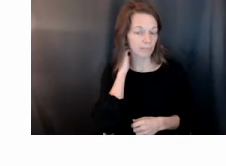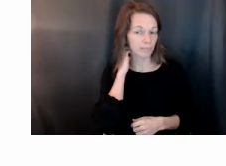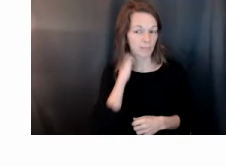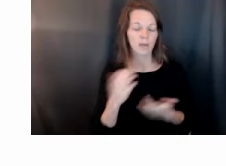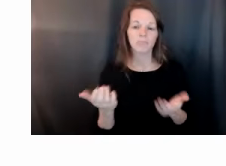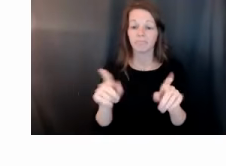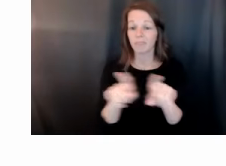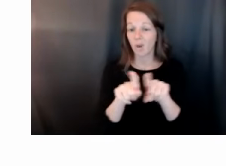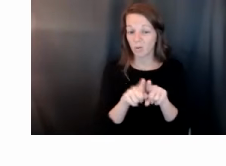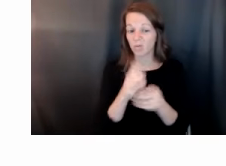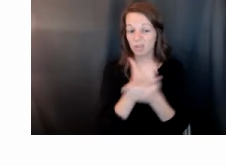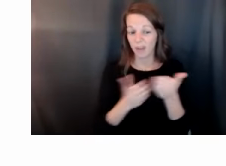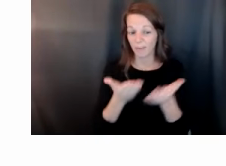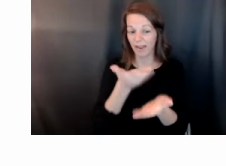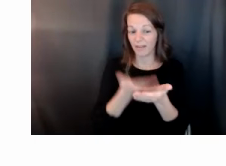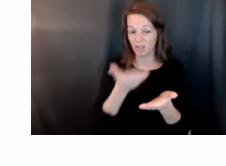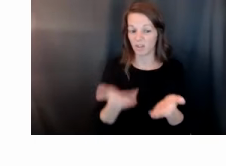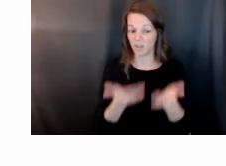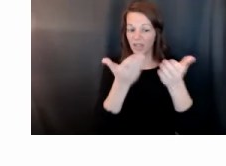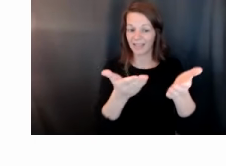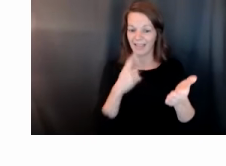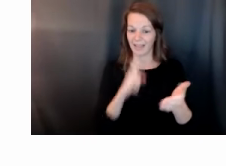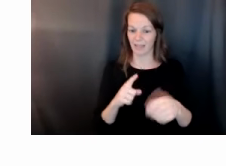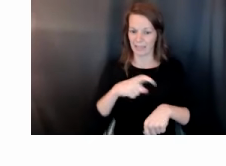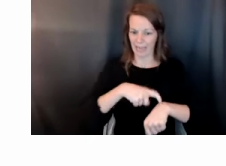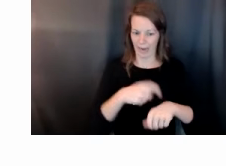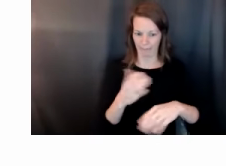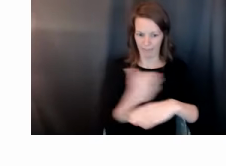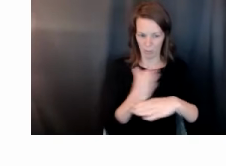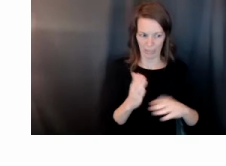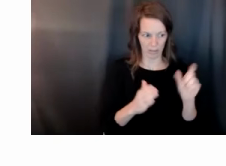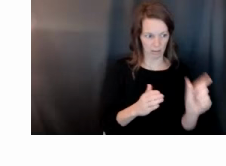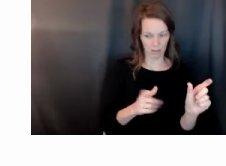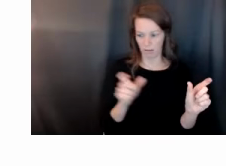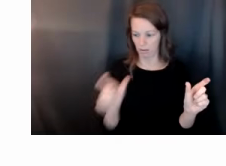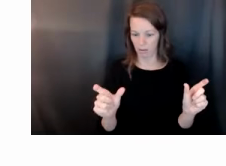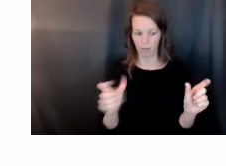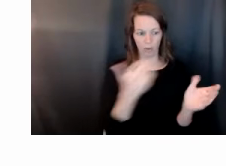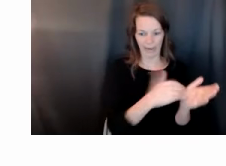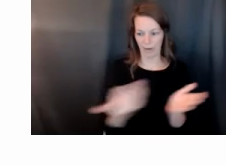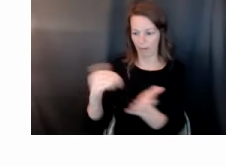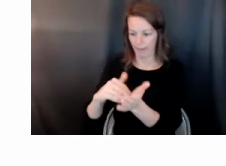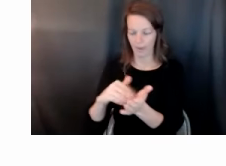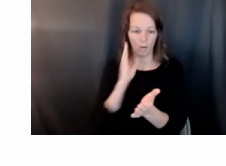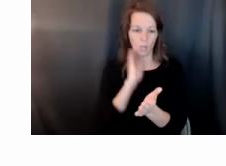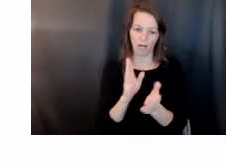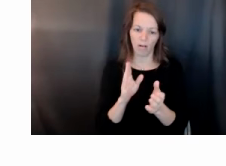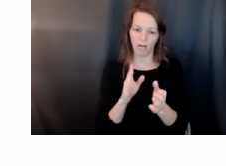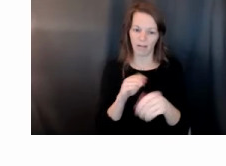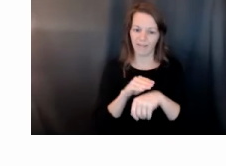There is also some evidence that suggests that the distance between repeated words might also influence their